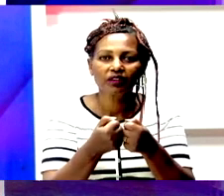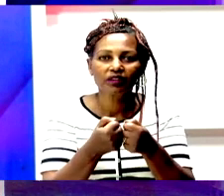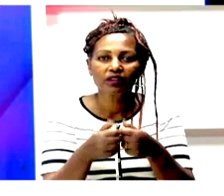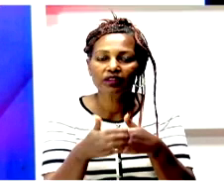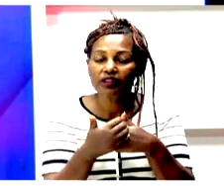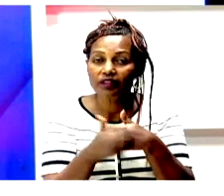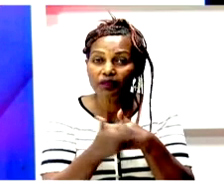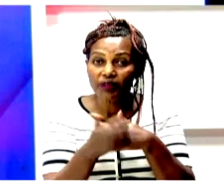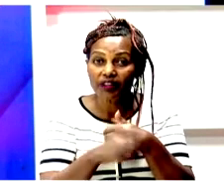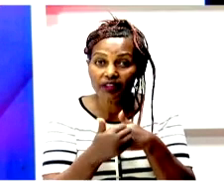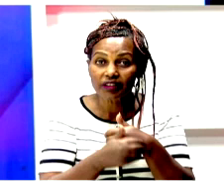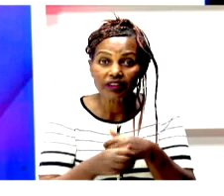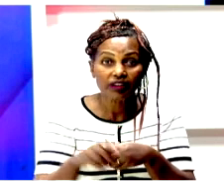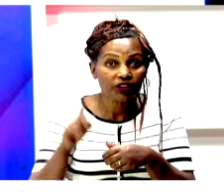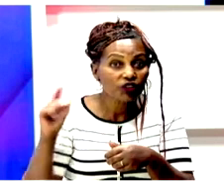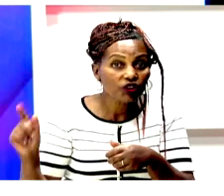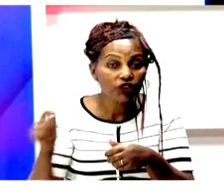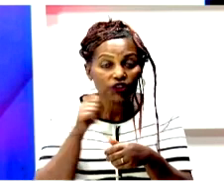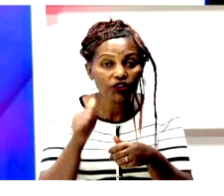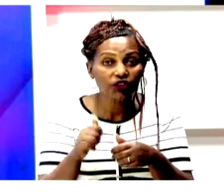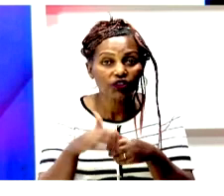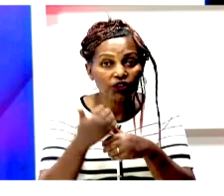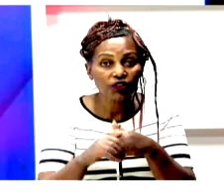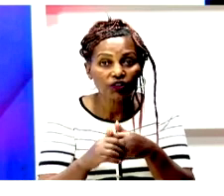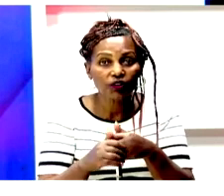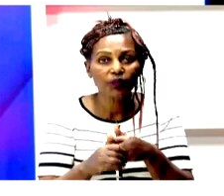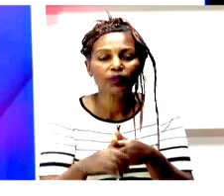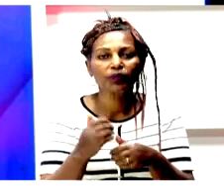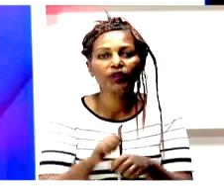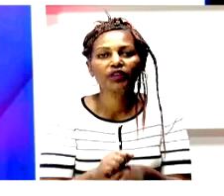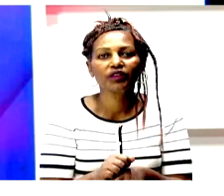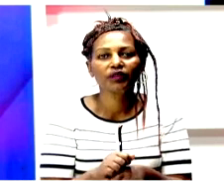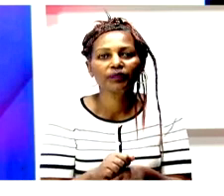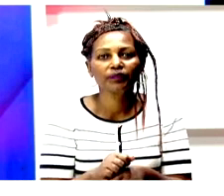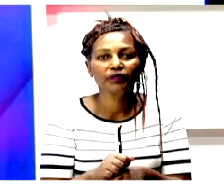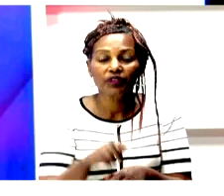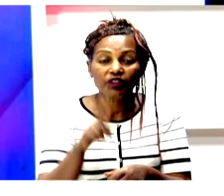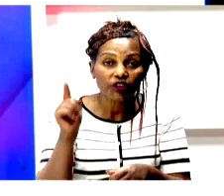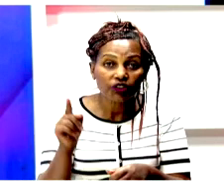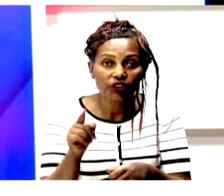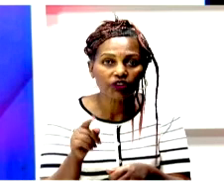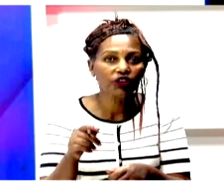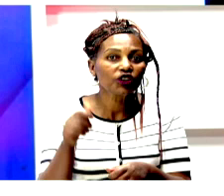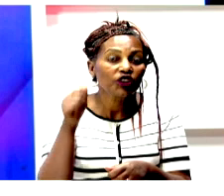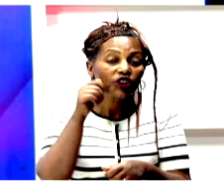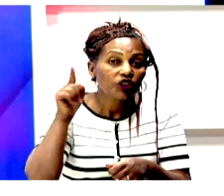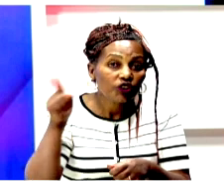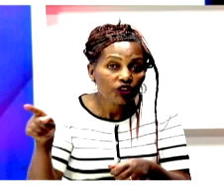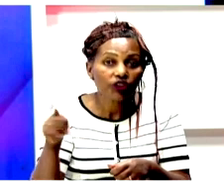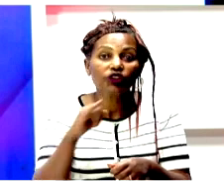She has baked bread. She did some act on bread. That's active, because it begins with the